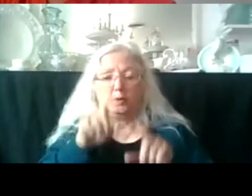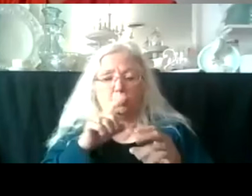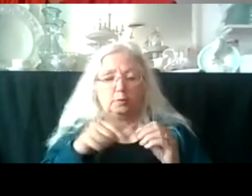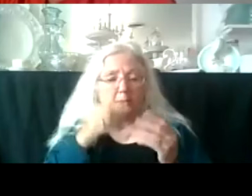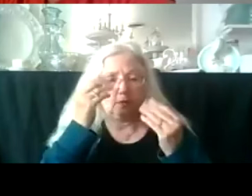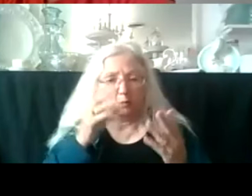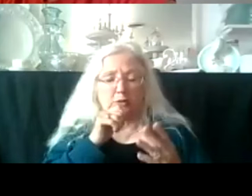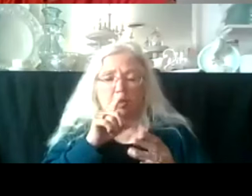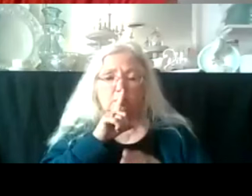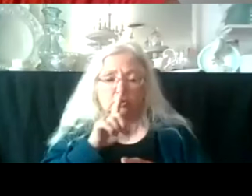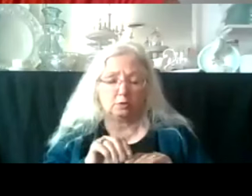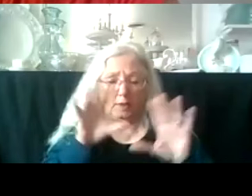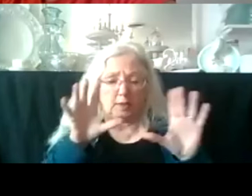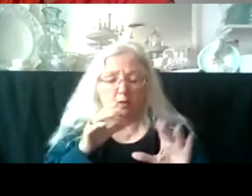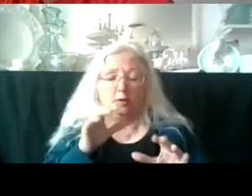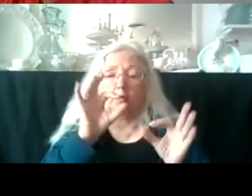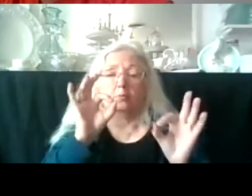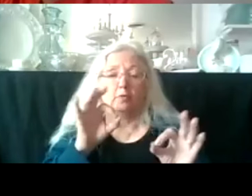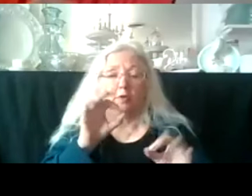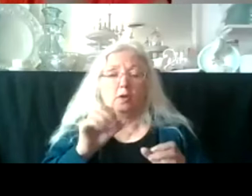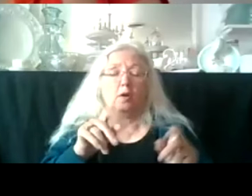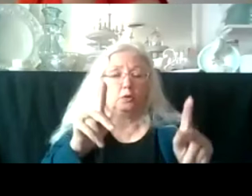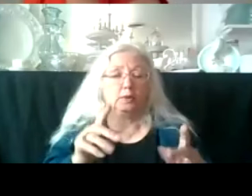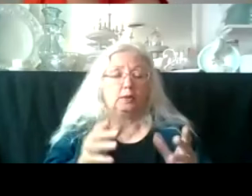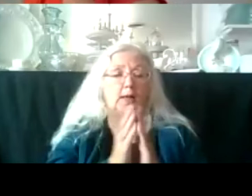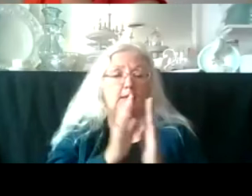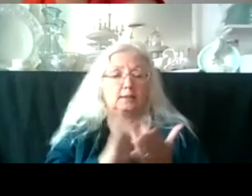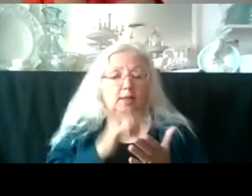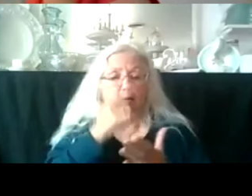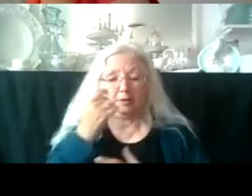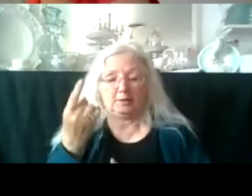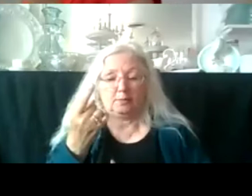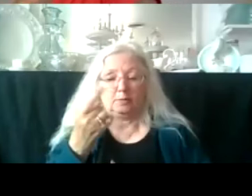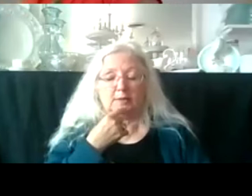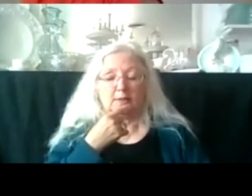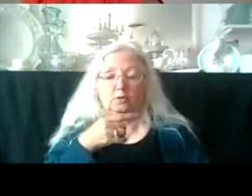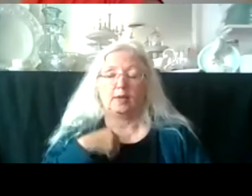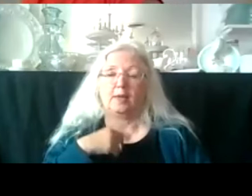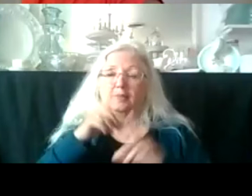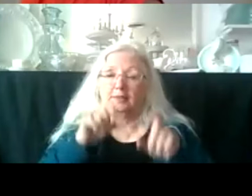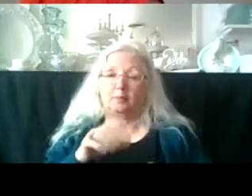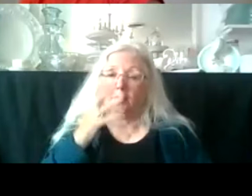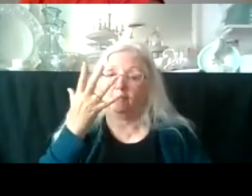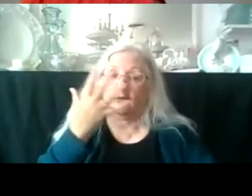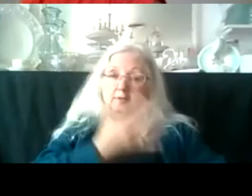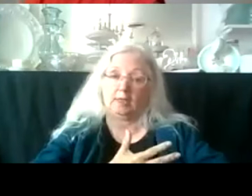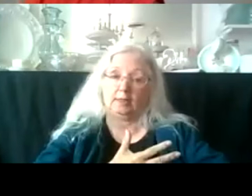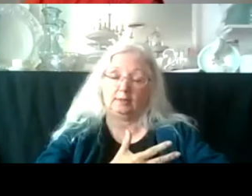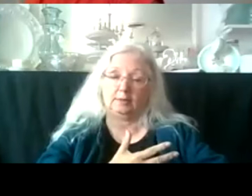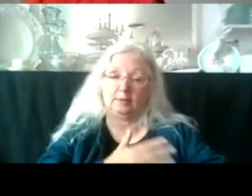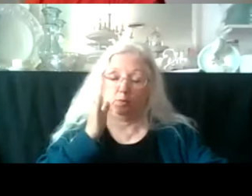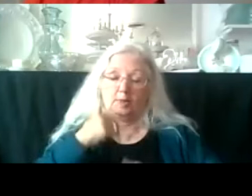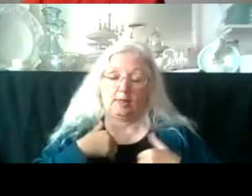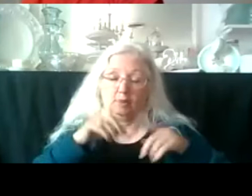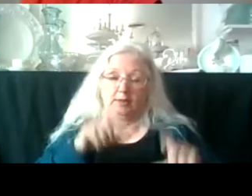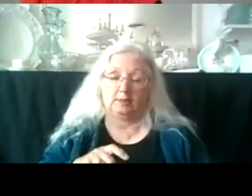not clear about, this is a perfect opportunity to ask that, because as someone pointed out, you guys have your exam in 5 days. So if there are things that you're